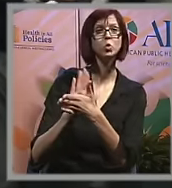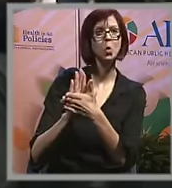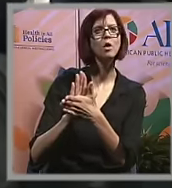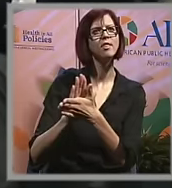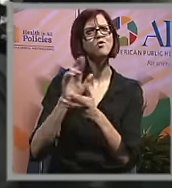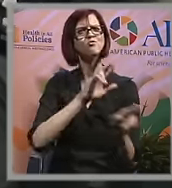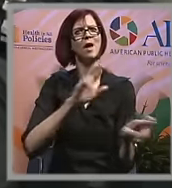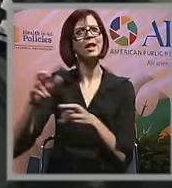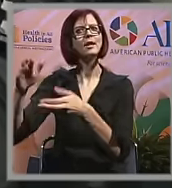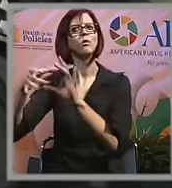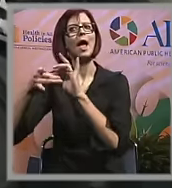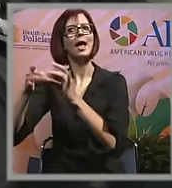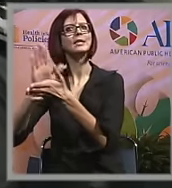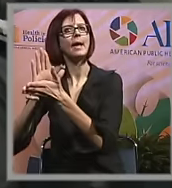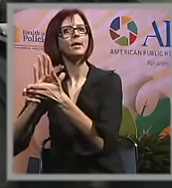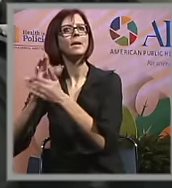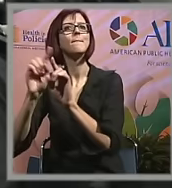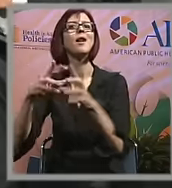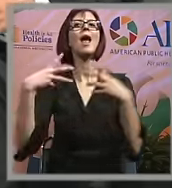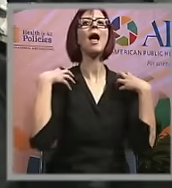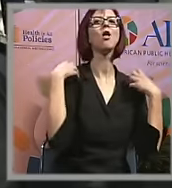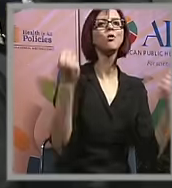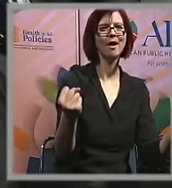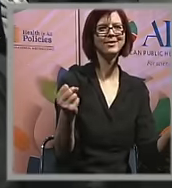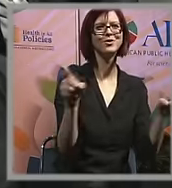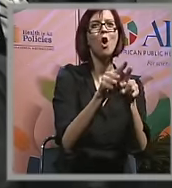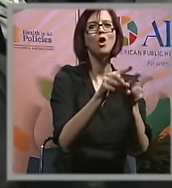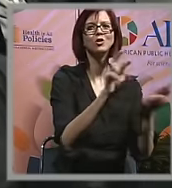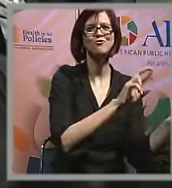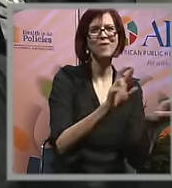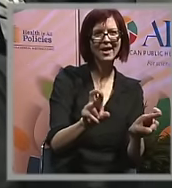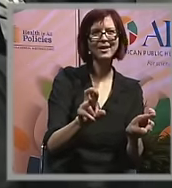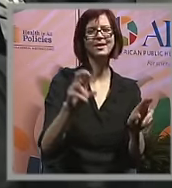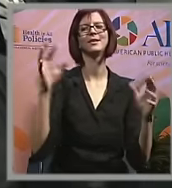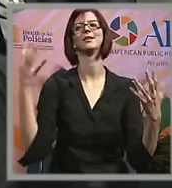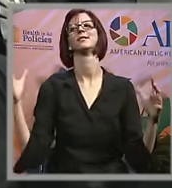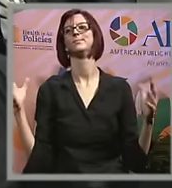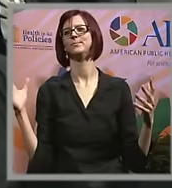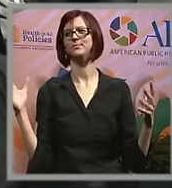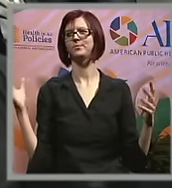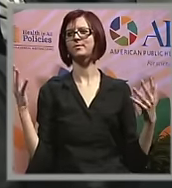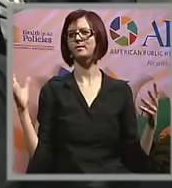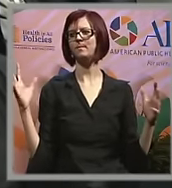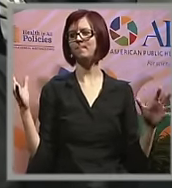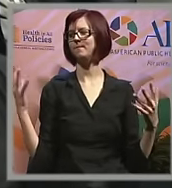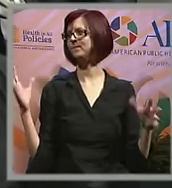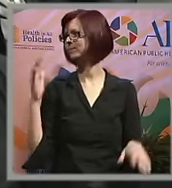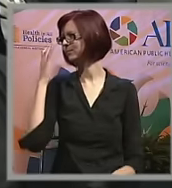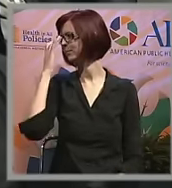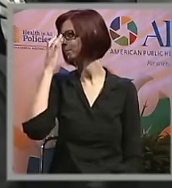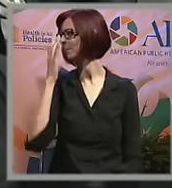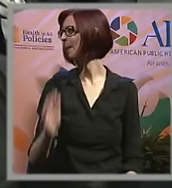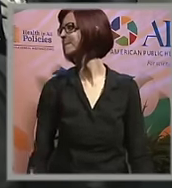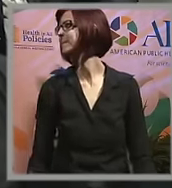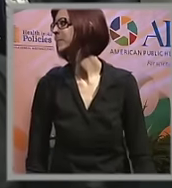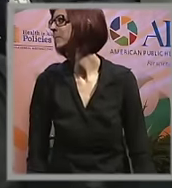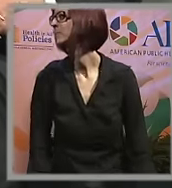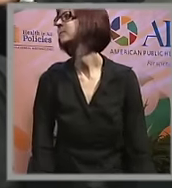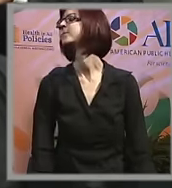academically ready, but health-wise, they're also ready. That is great to hear. Sure. That's very exciting.